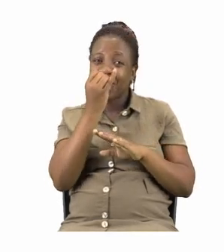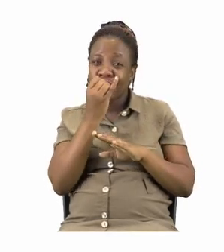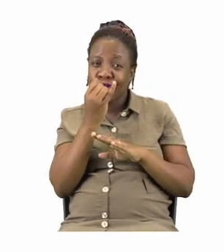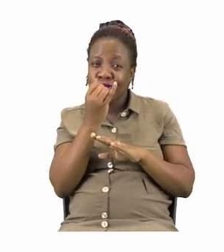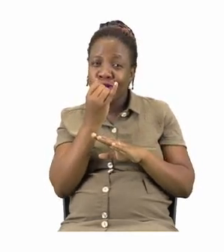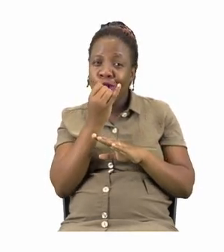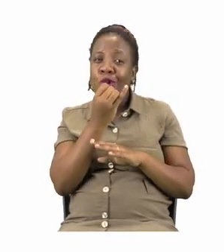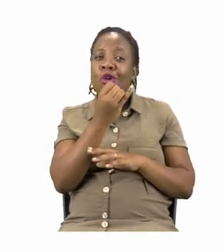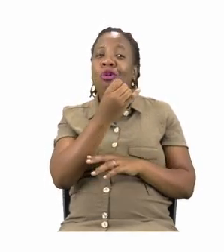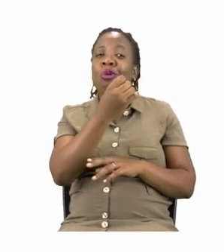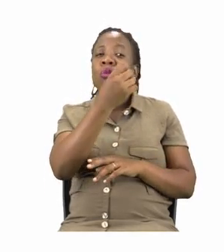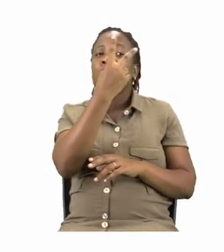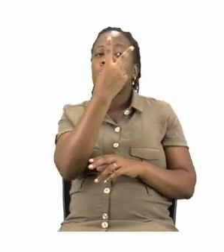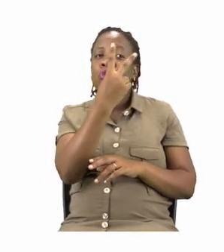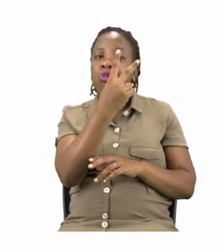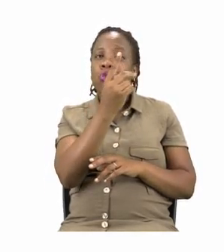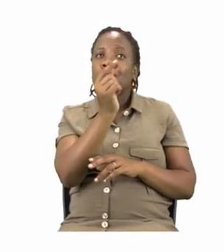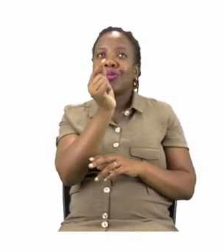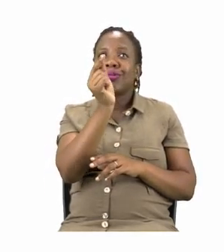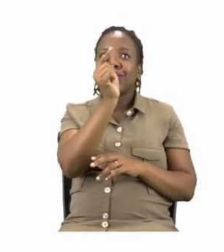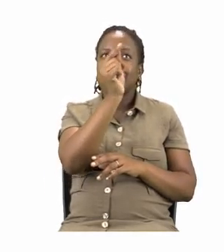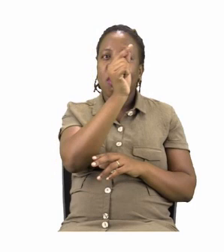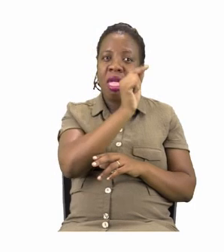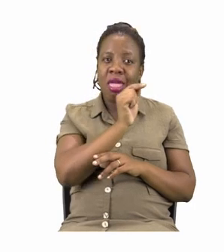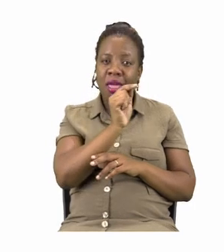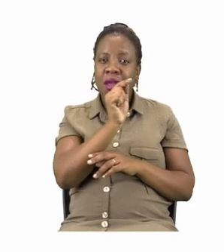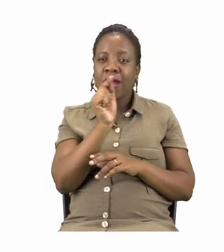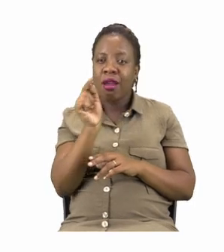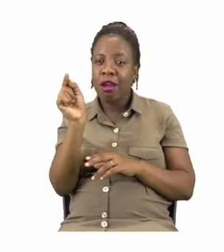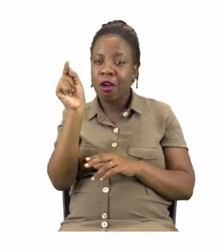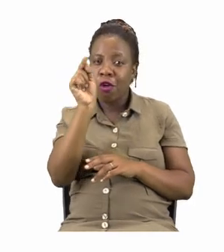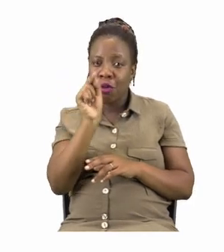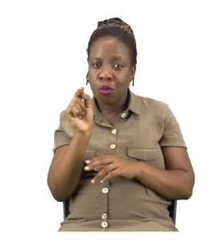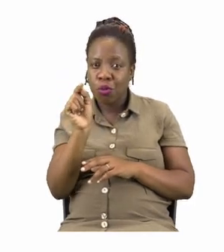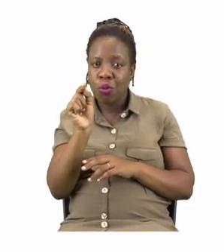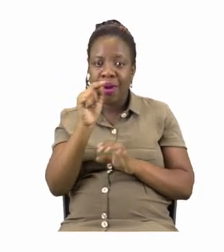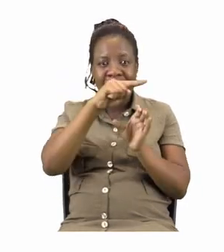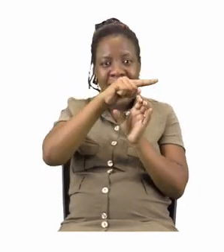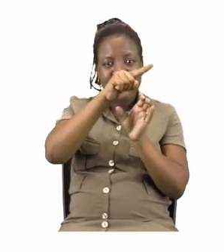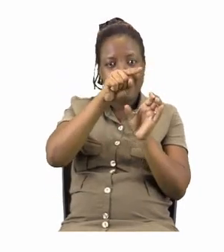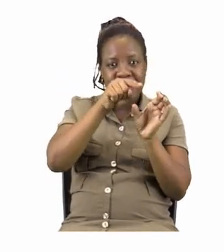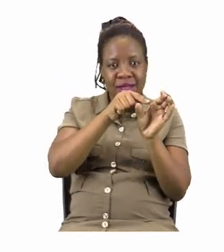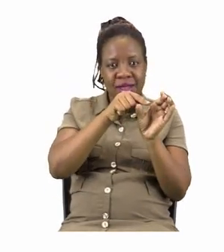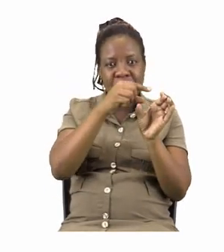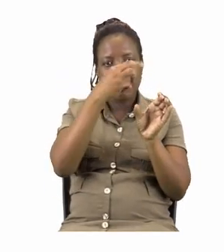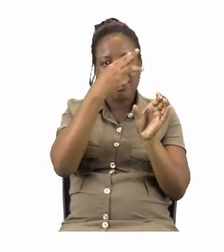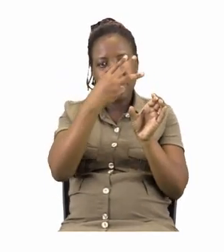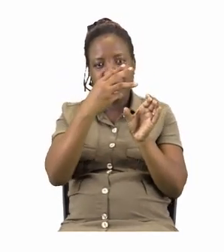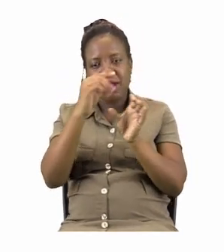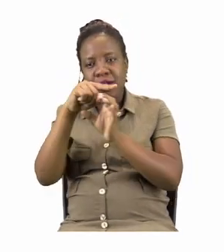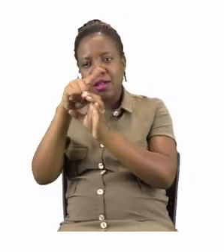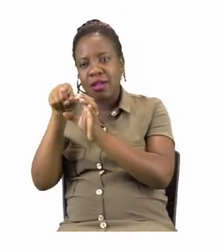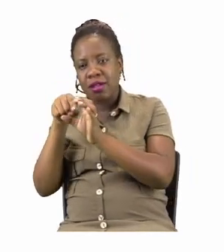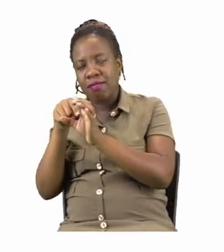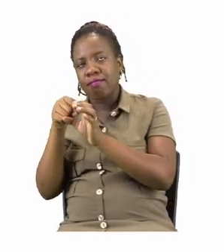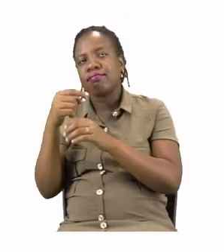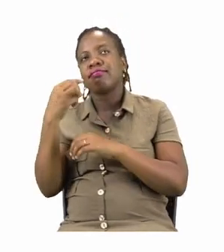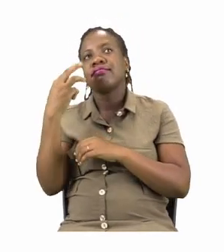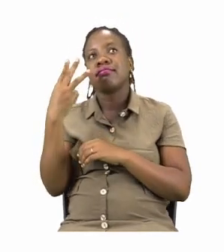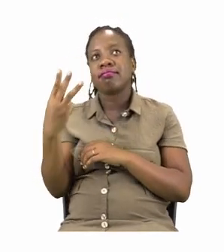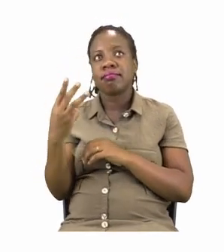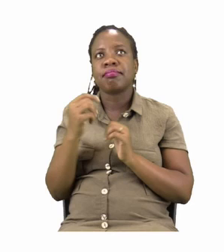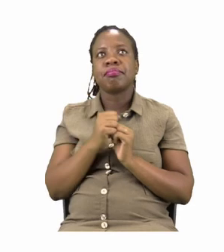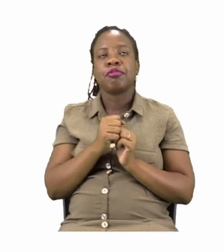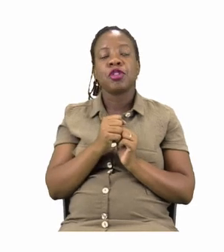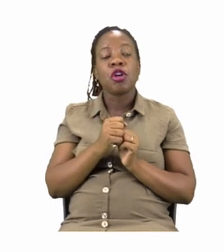3. 2 groups of 3. Now can you see there you have 2